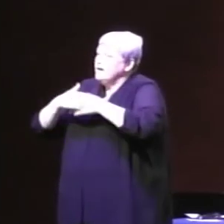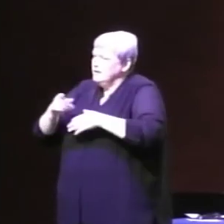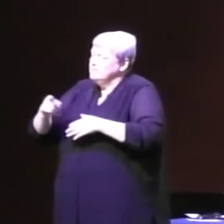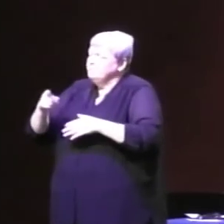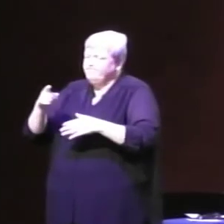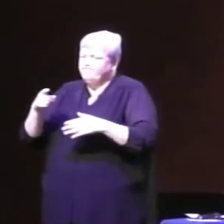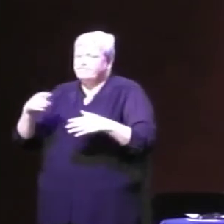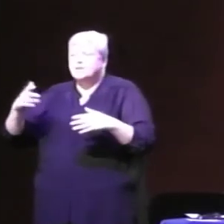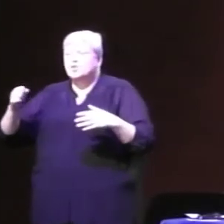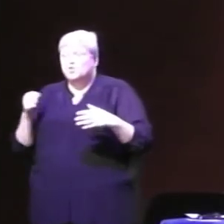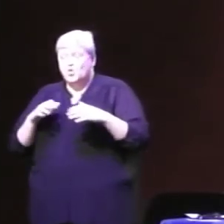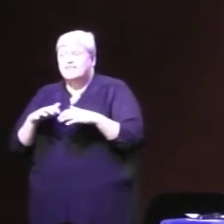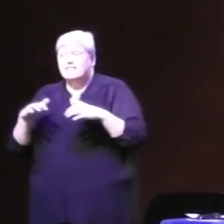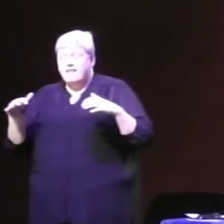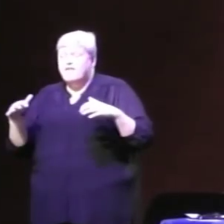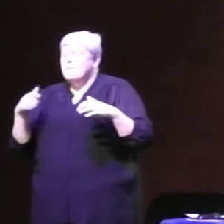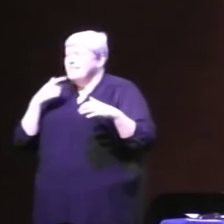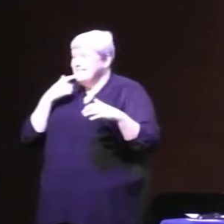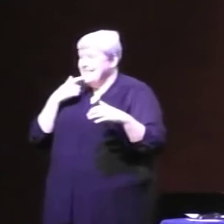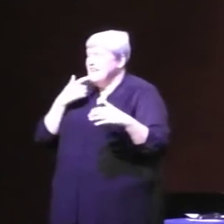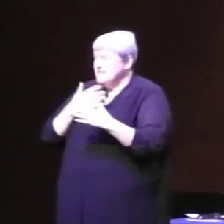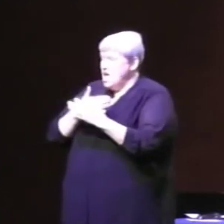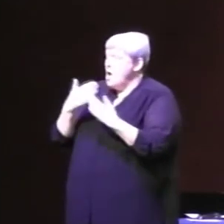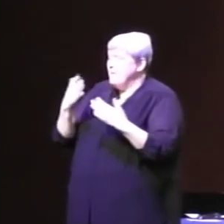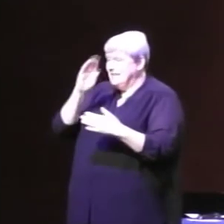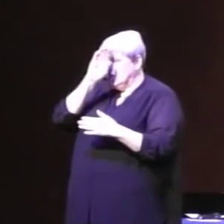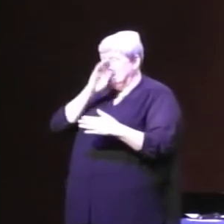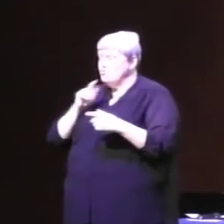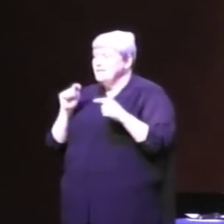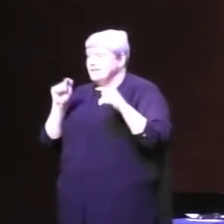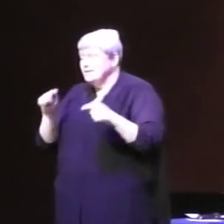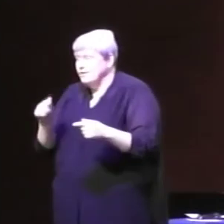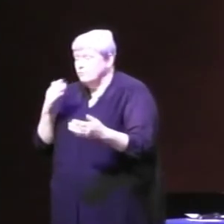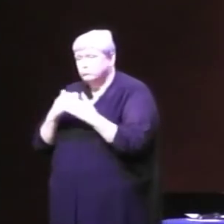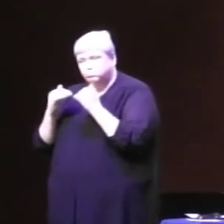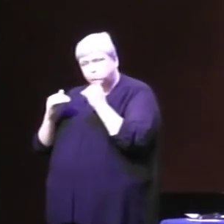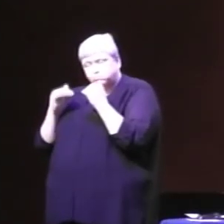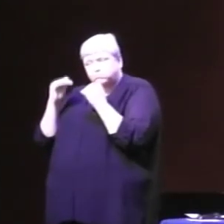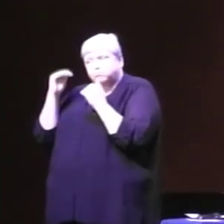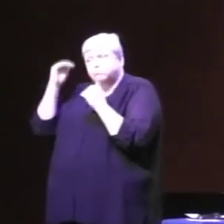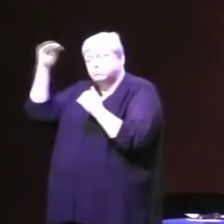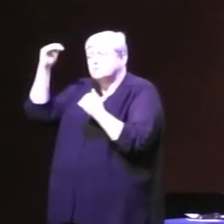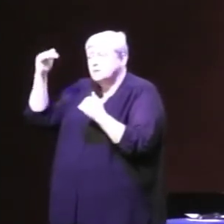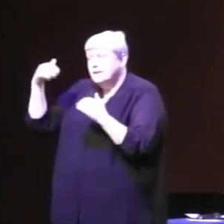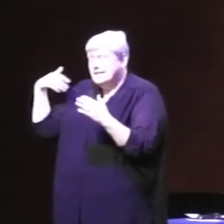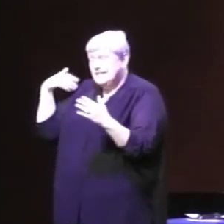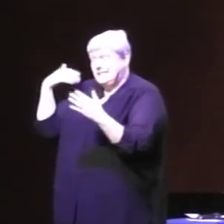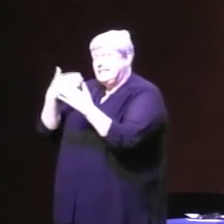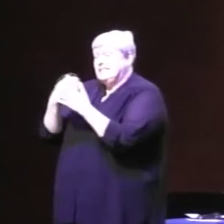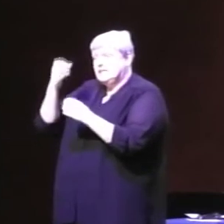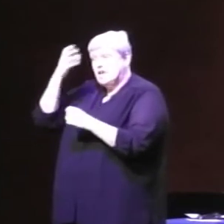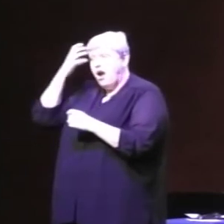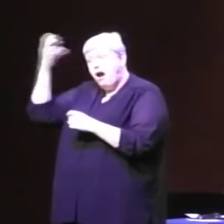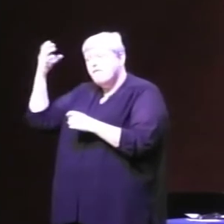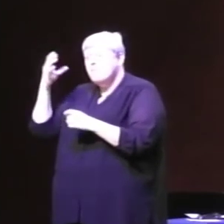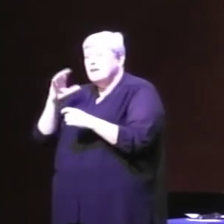Scottish Government data shows that the number of serious assaults on staff is at an all-time high since this government